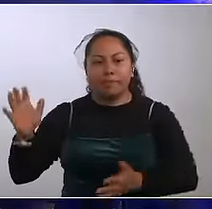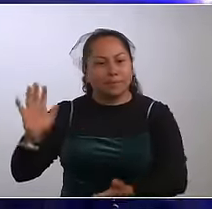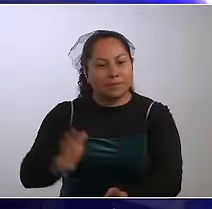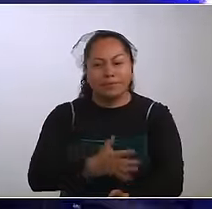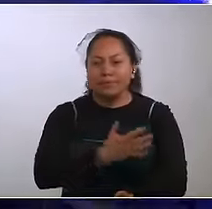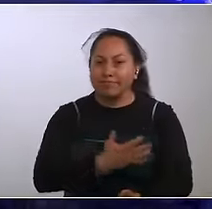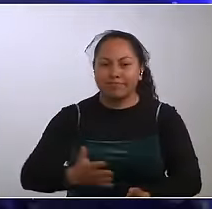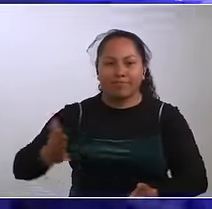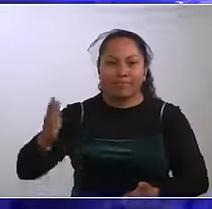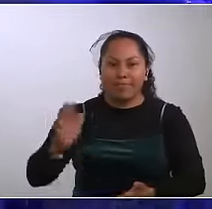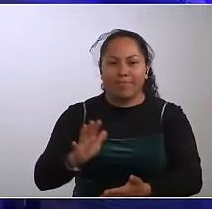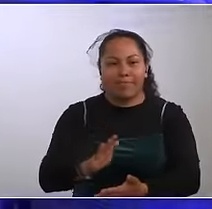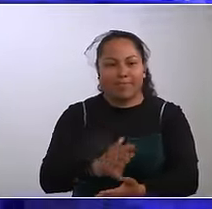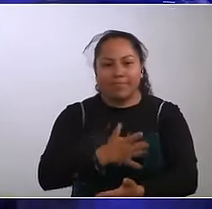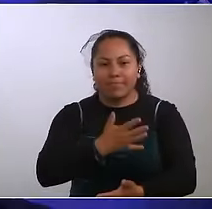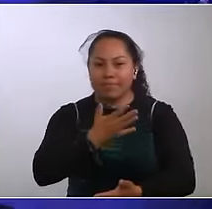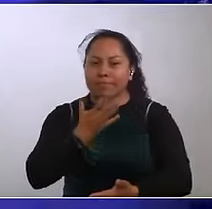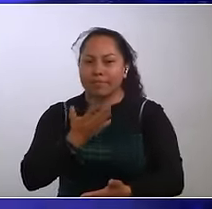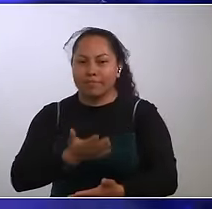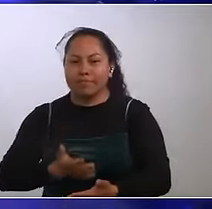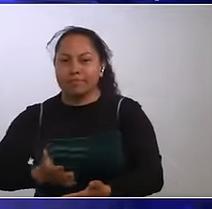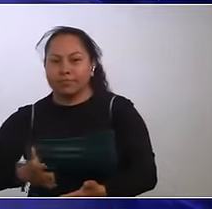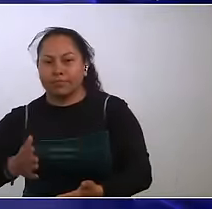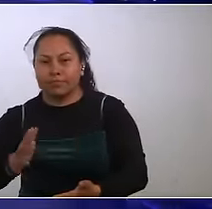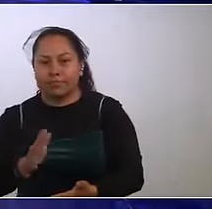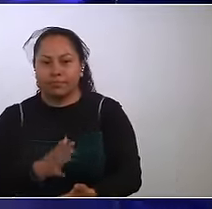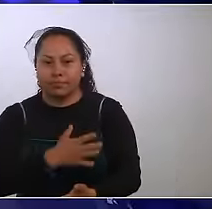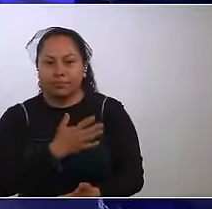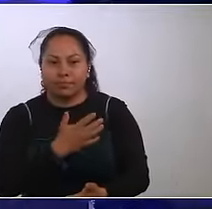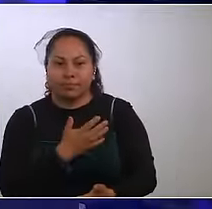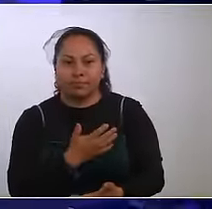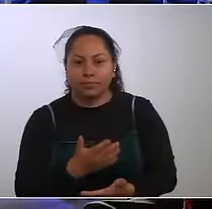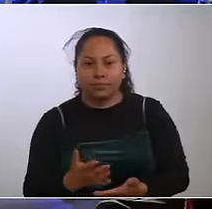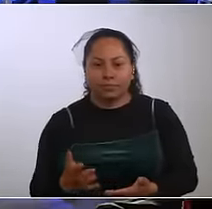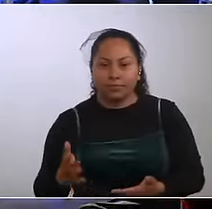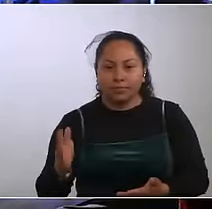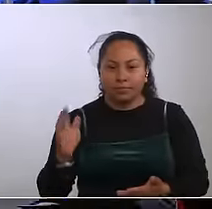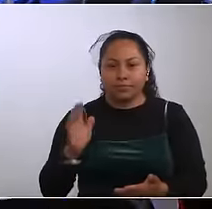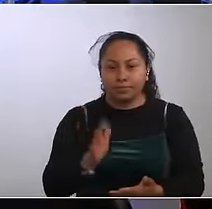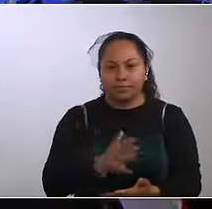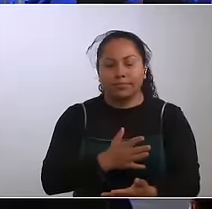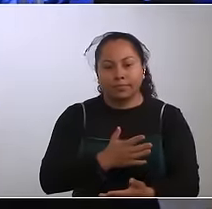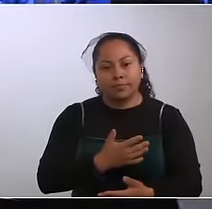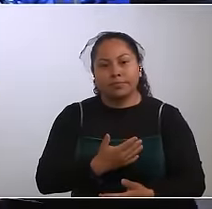Should I tell him what I told you? Le digo lo que le should digo. I tell him what I told you?